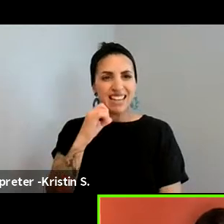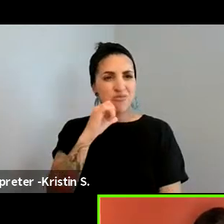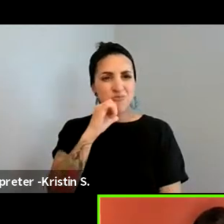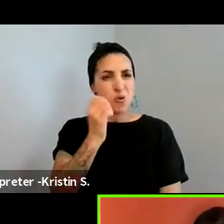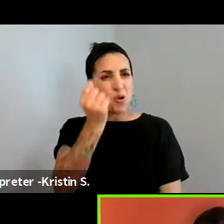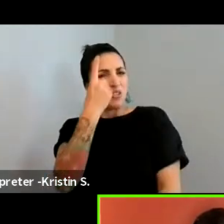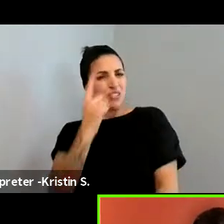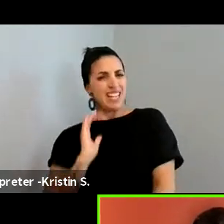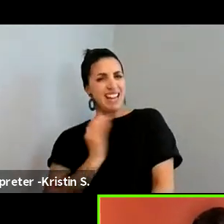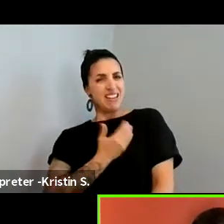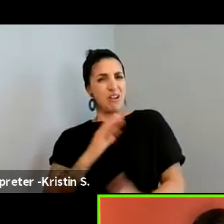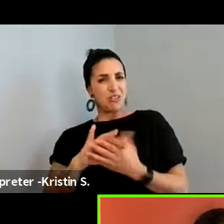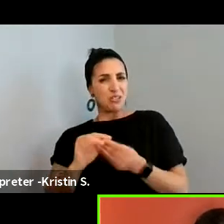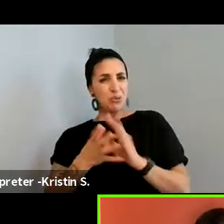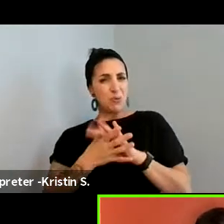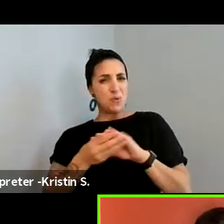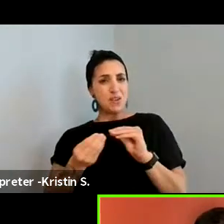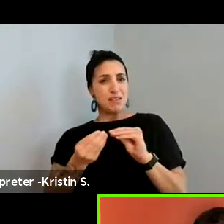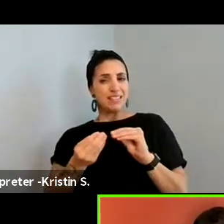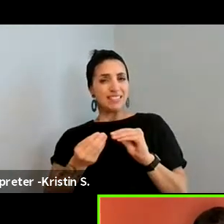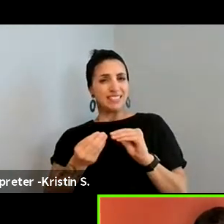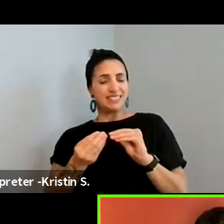have been told and fed